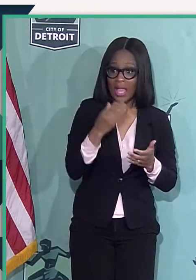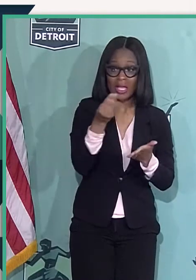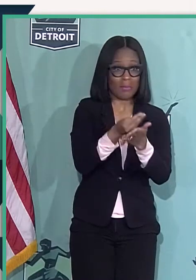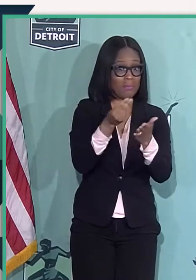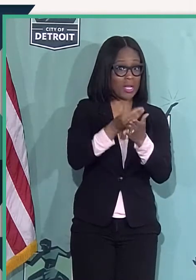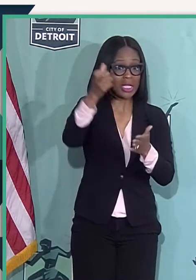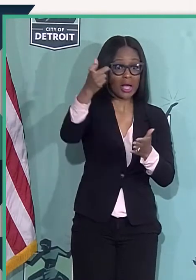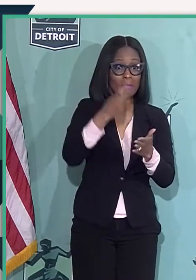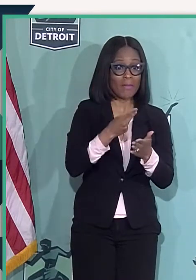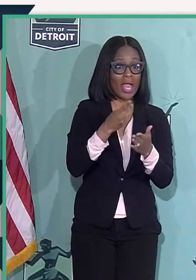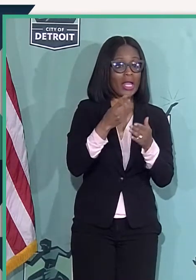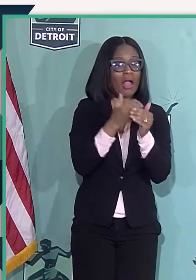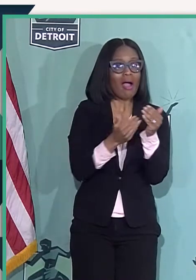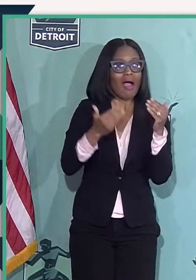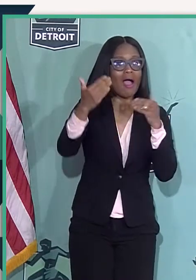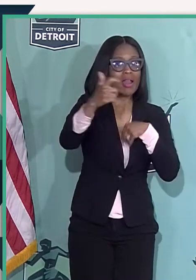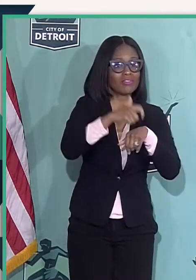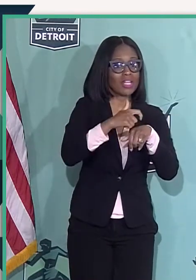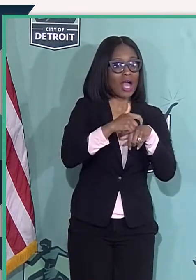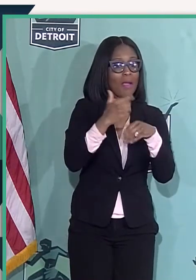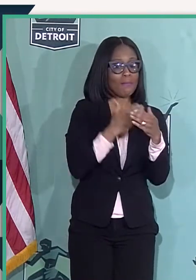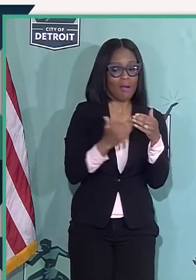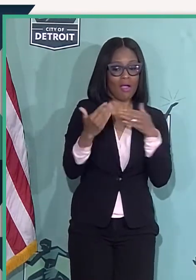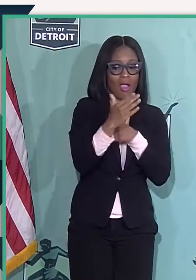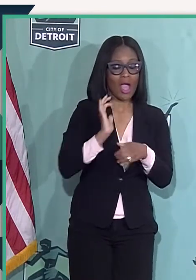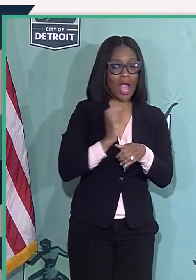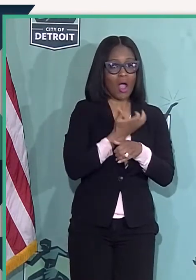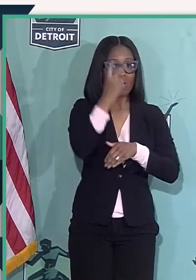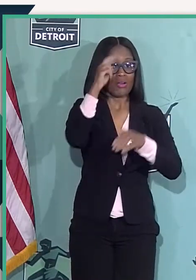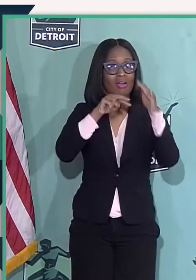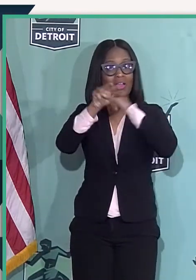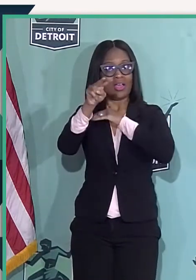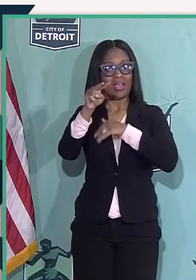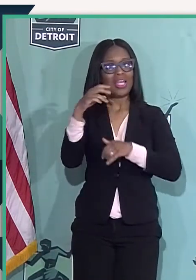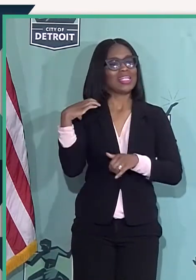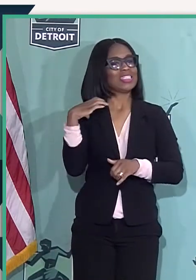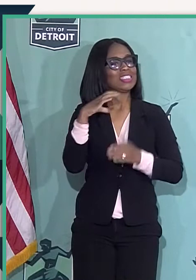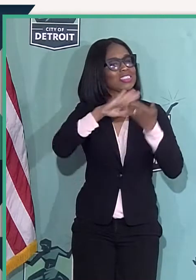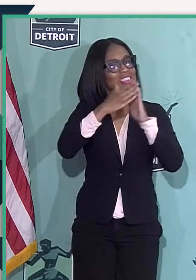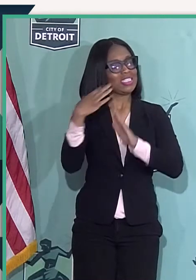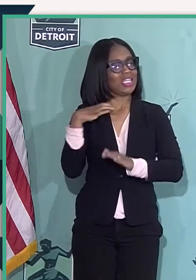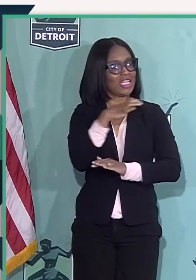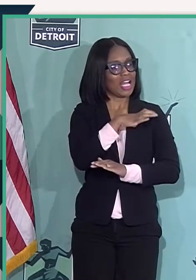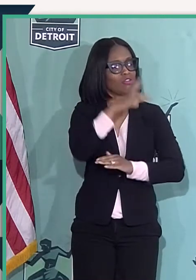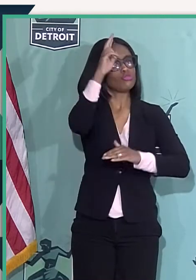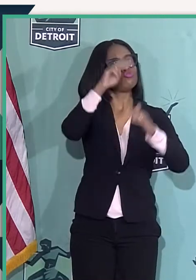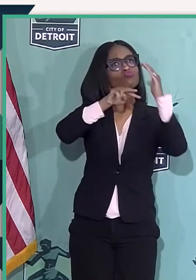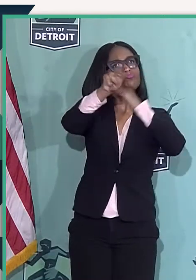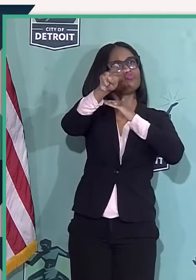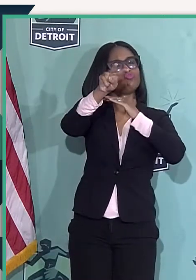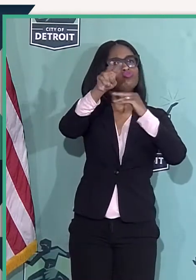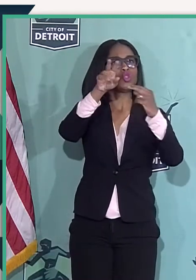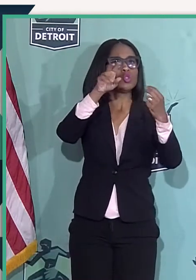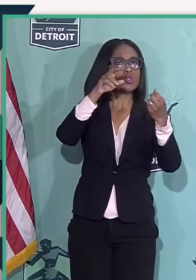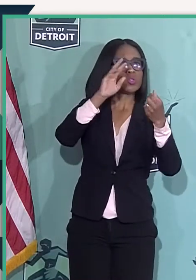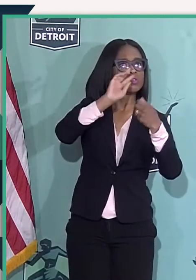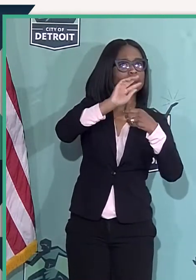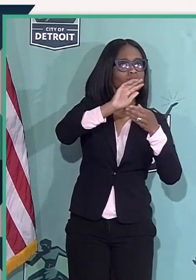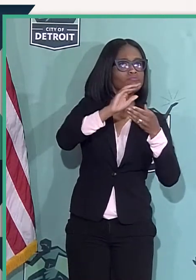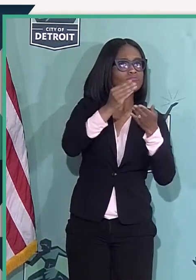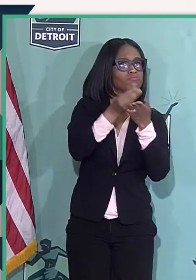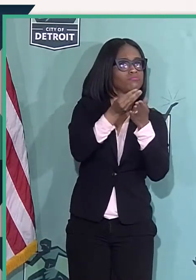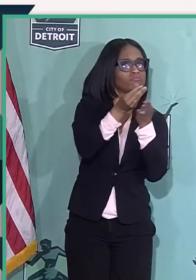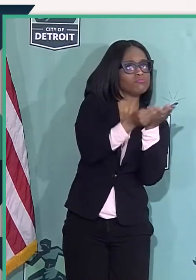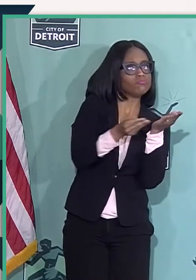ahead of what we had projected, the city council had the foresight to support us in setting aside